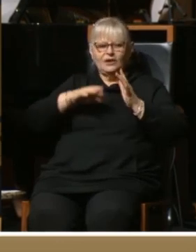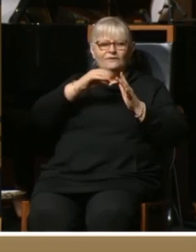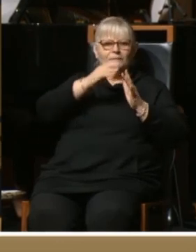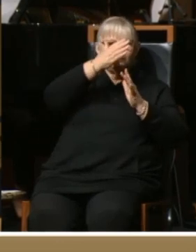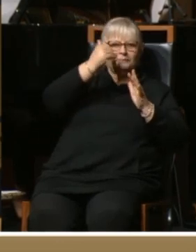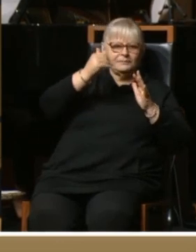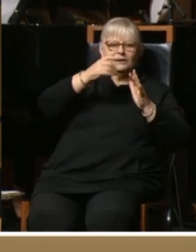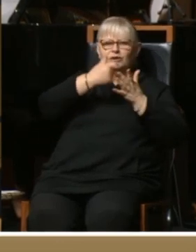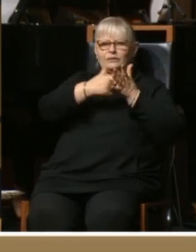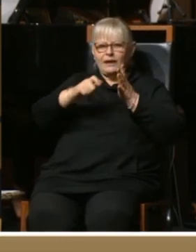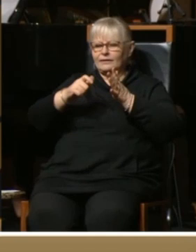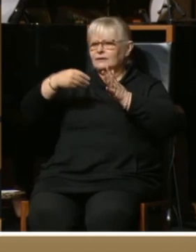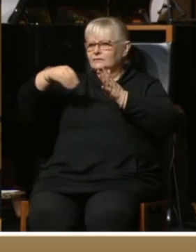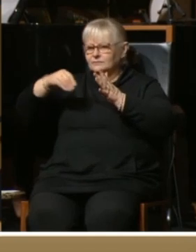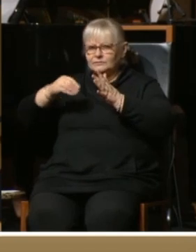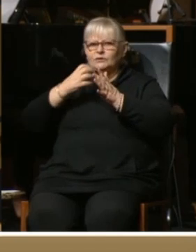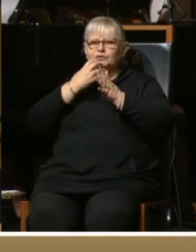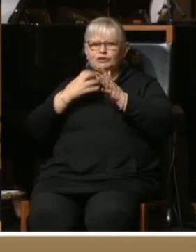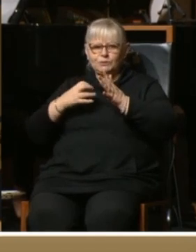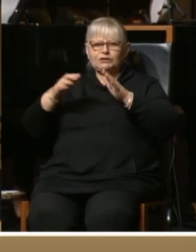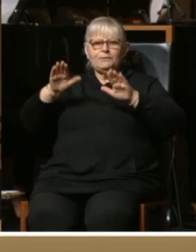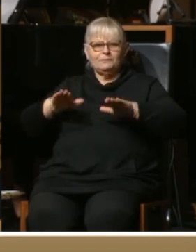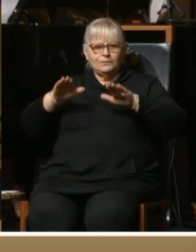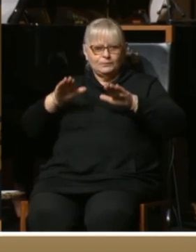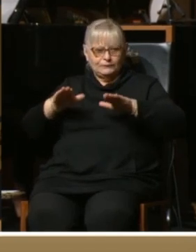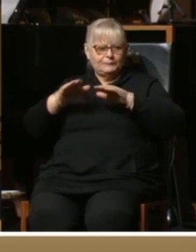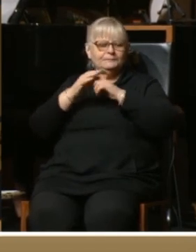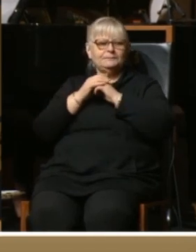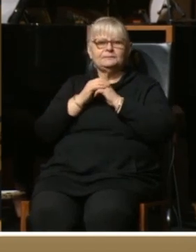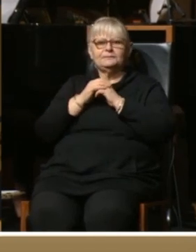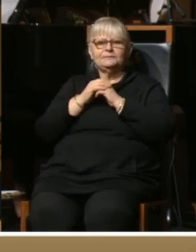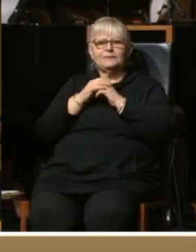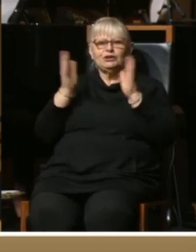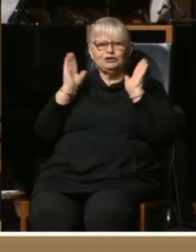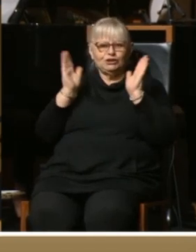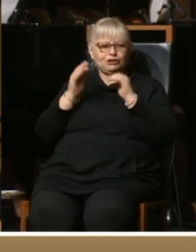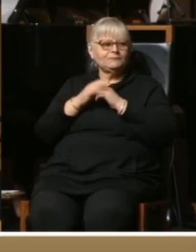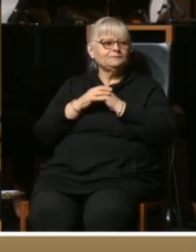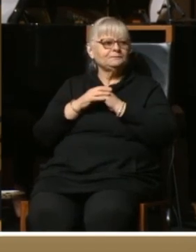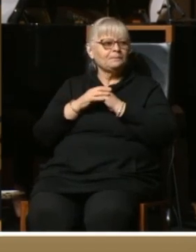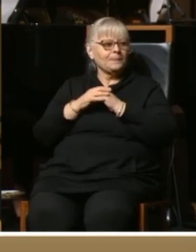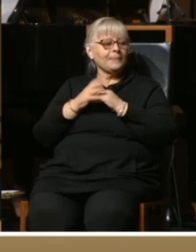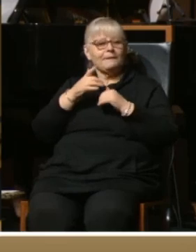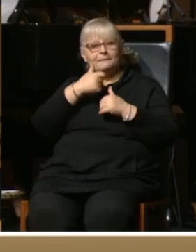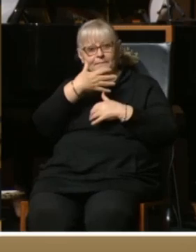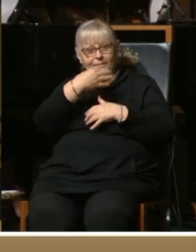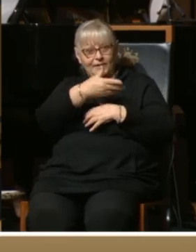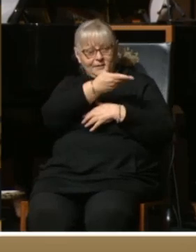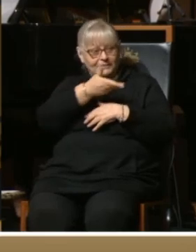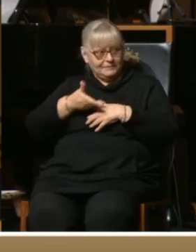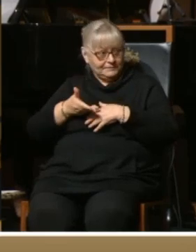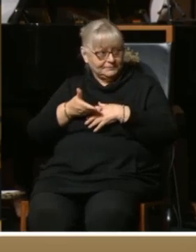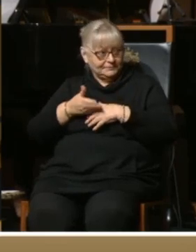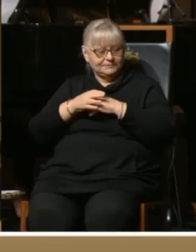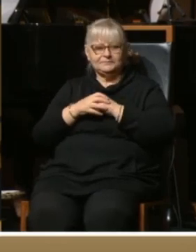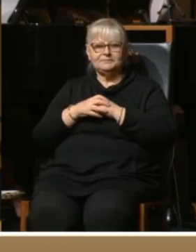the Islamic Society of the ACT, and Dr Dan Rosa of the ACT Jewish Community. I invite our faith leaders to address